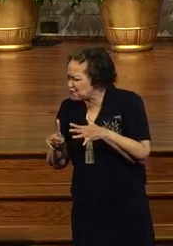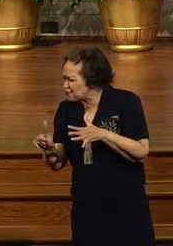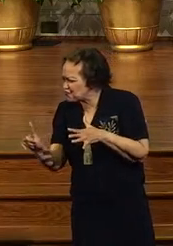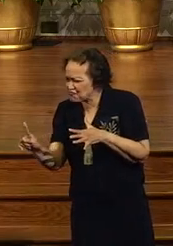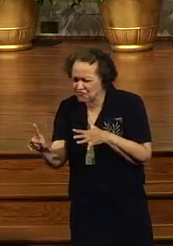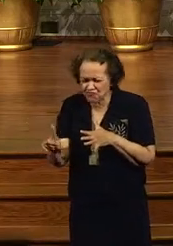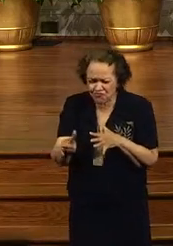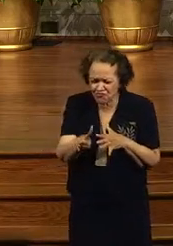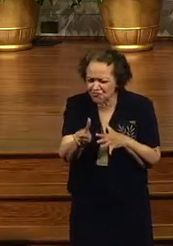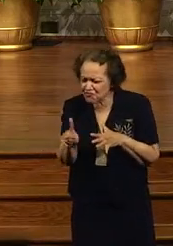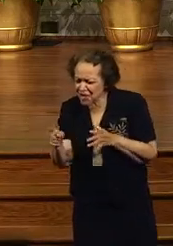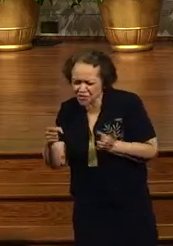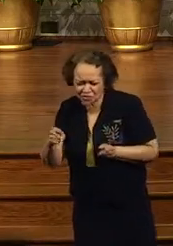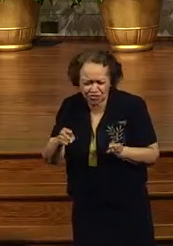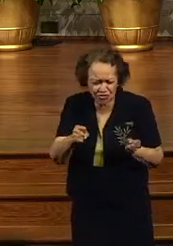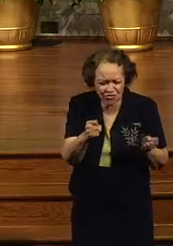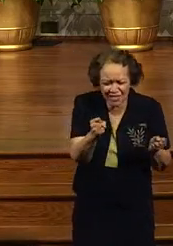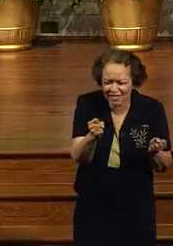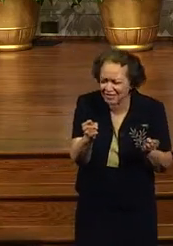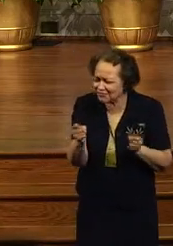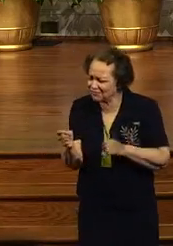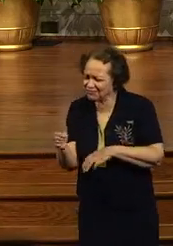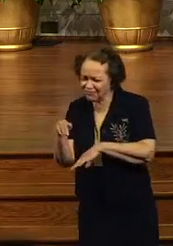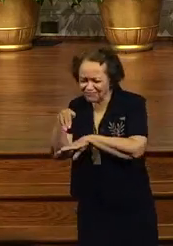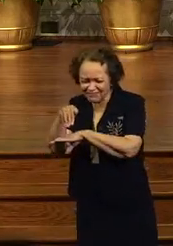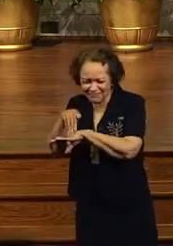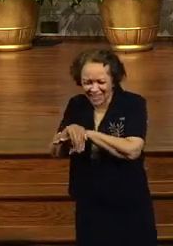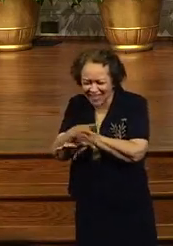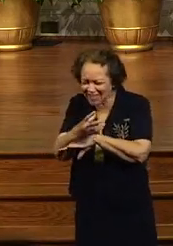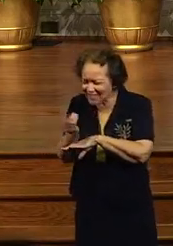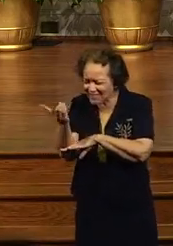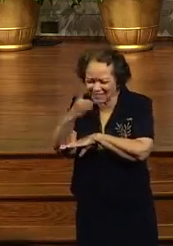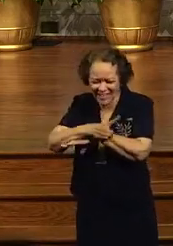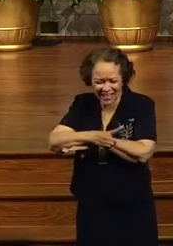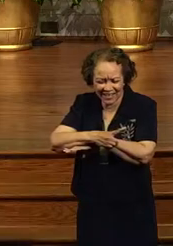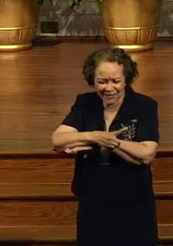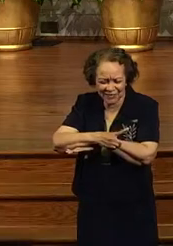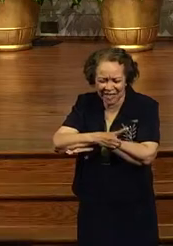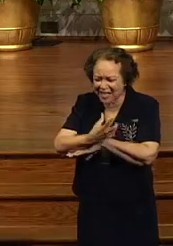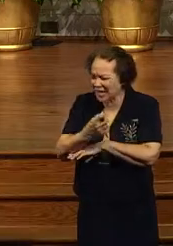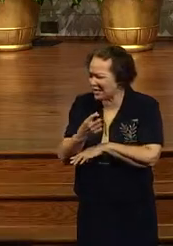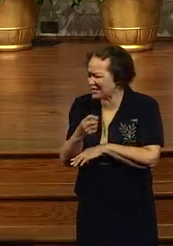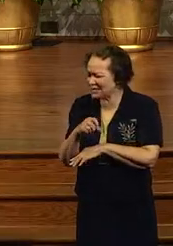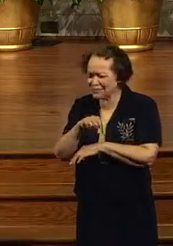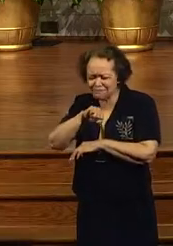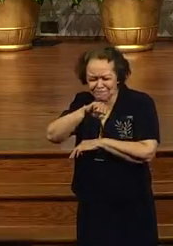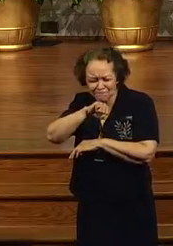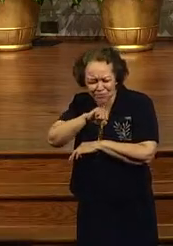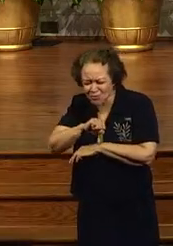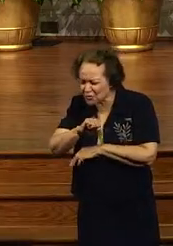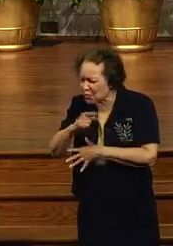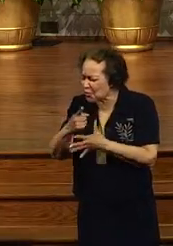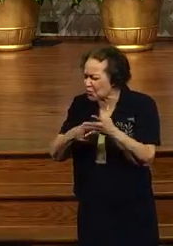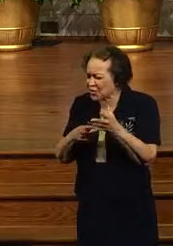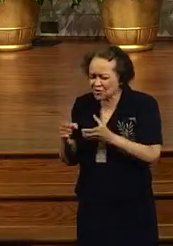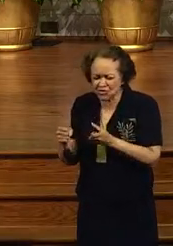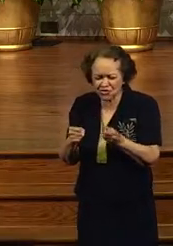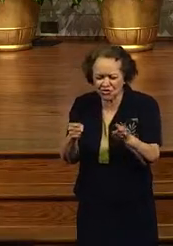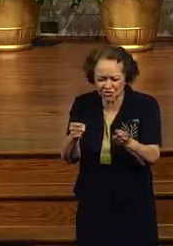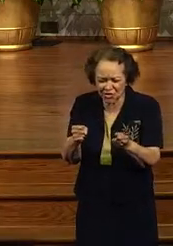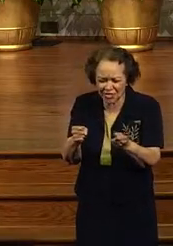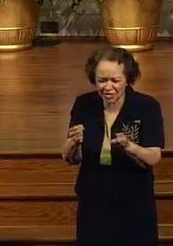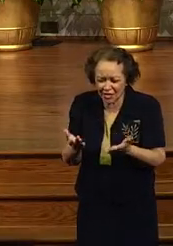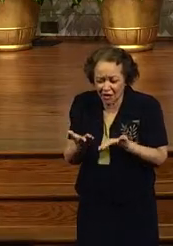night and day, day and night. Loved everything what the street had to offer. But oh, when I found Jesus.